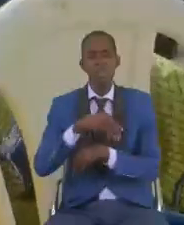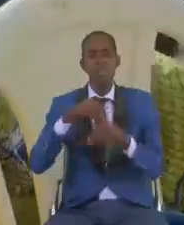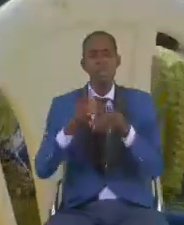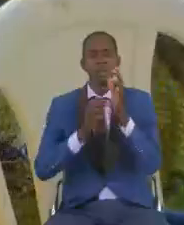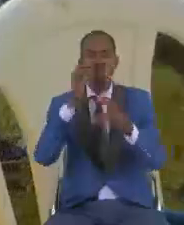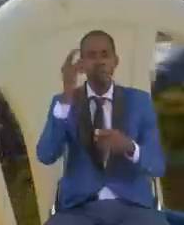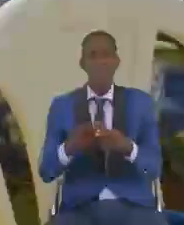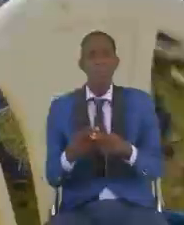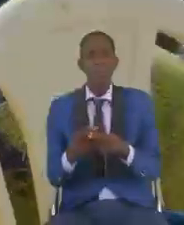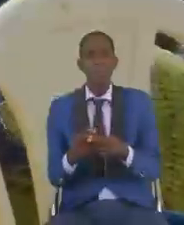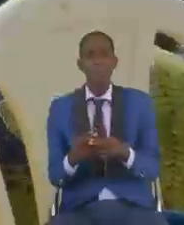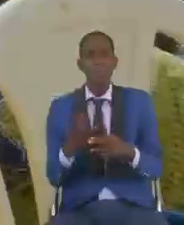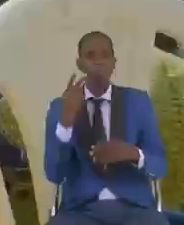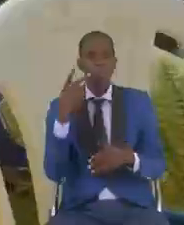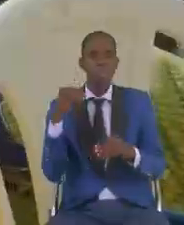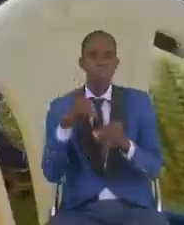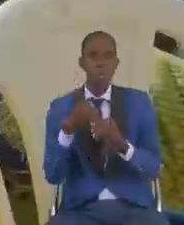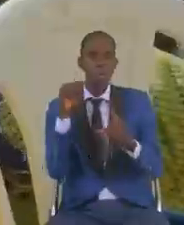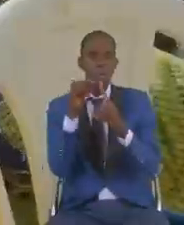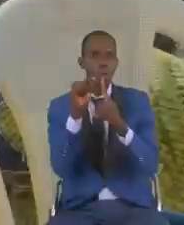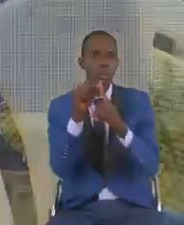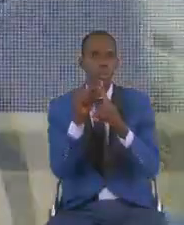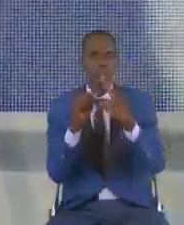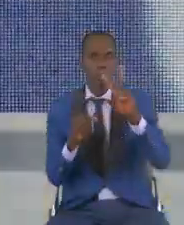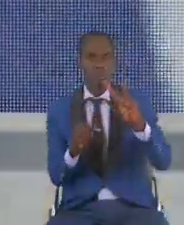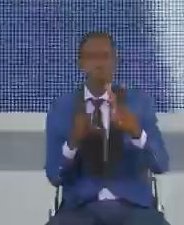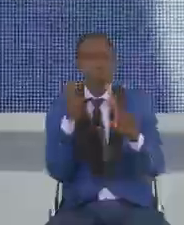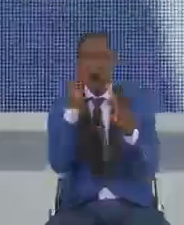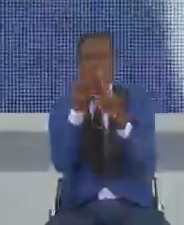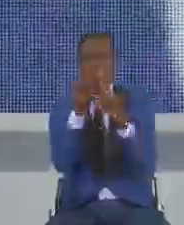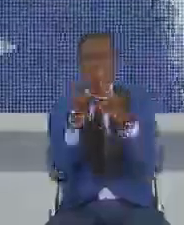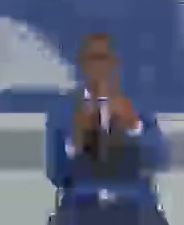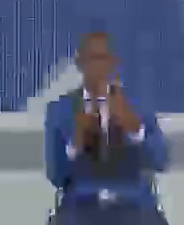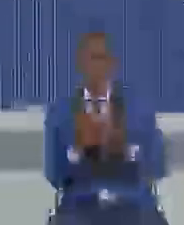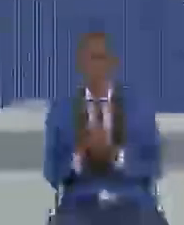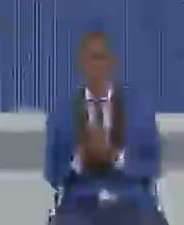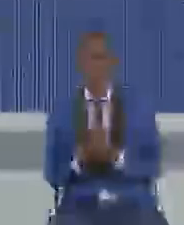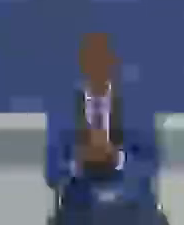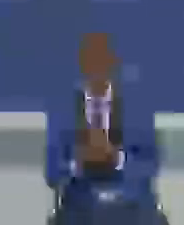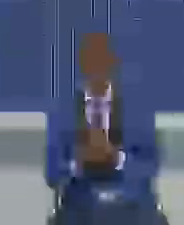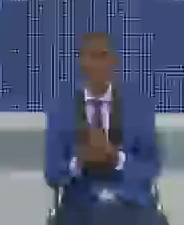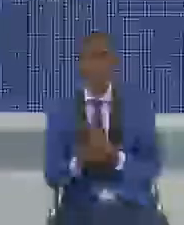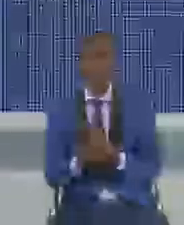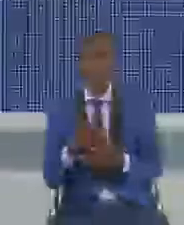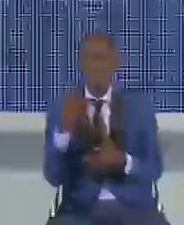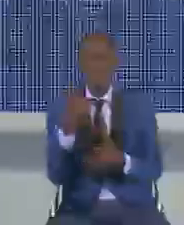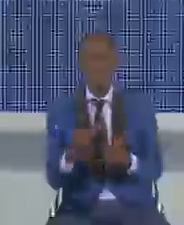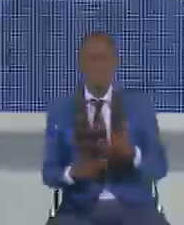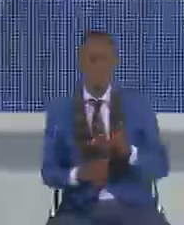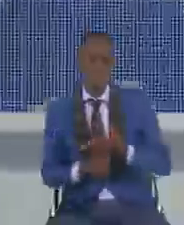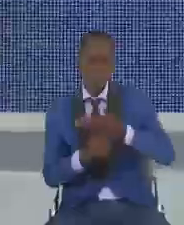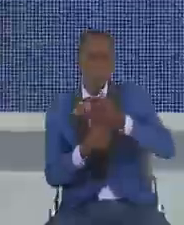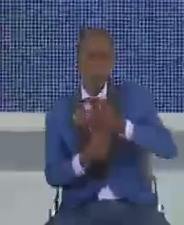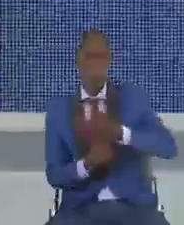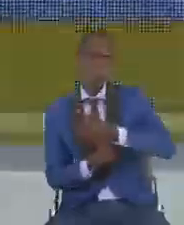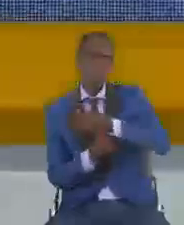name. Let's look at number two here now. Number two is the assistance